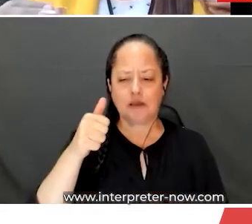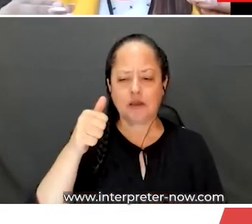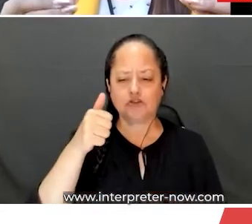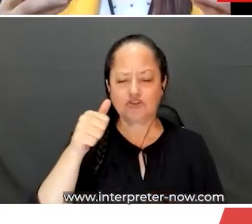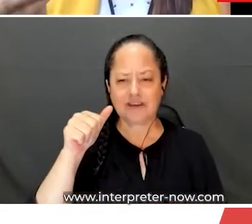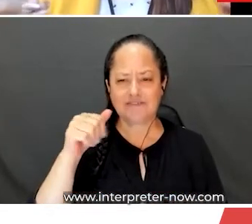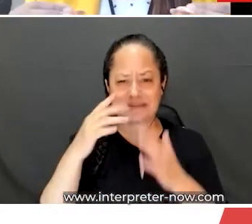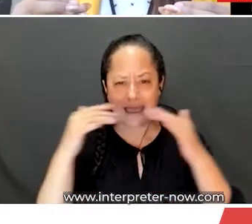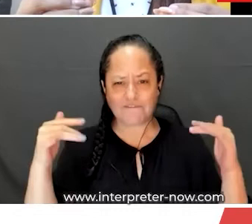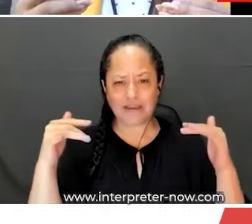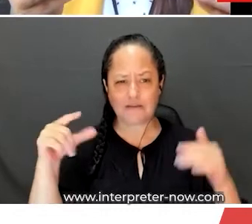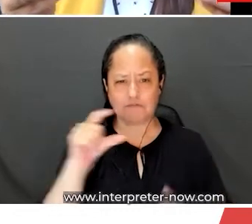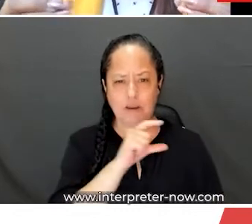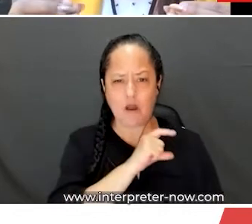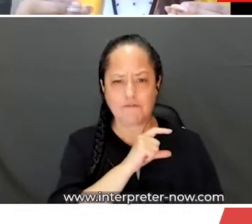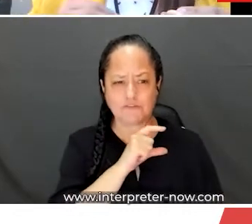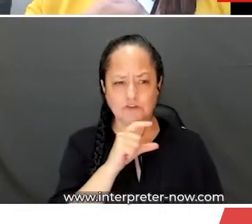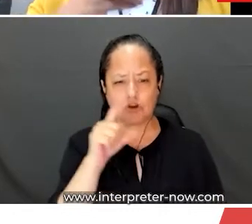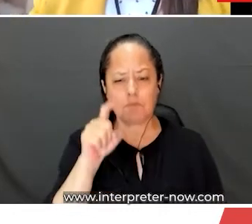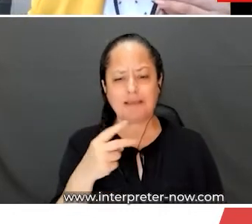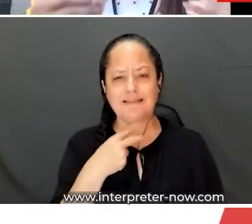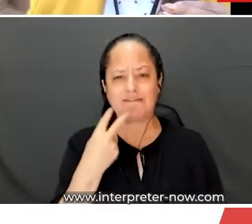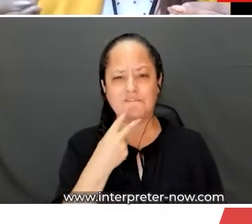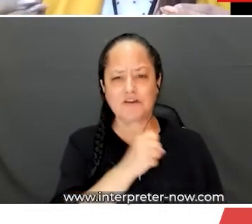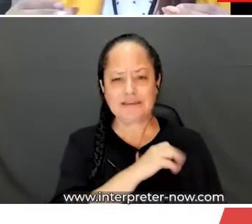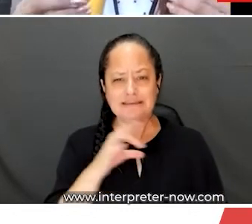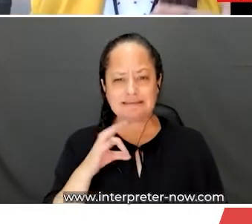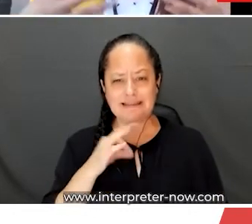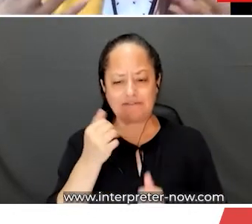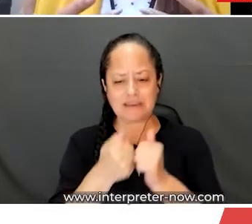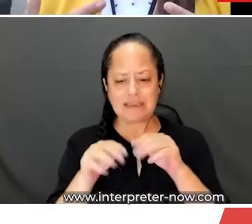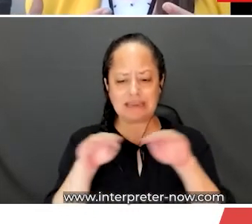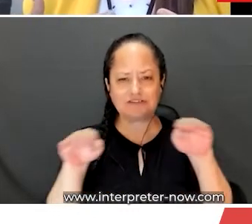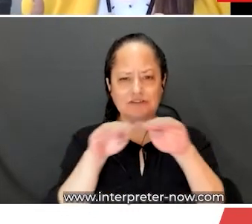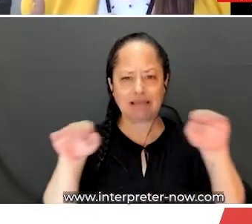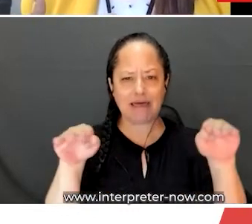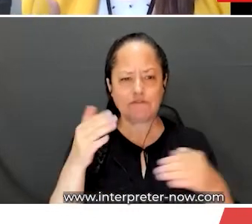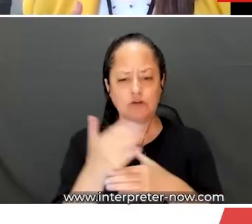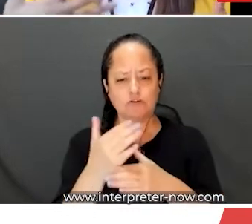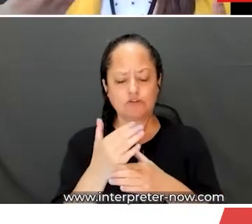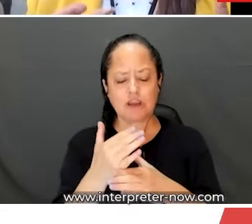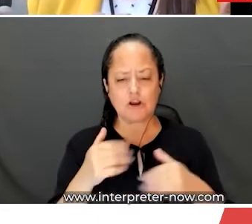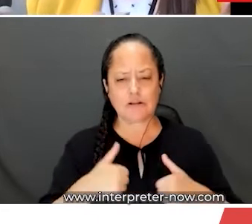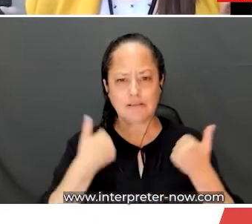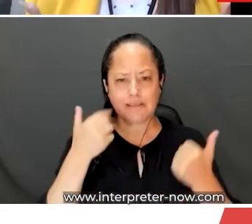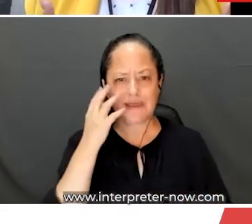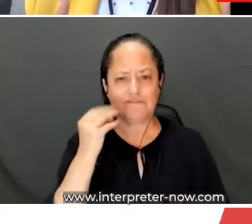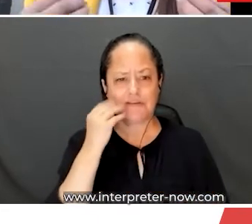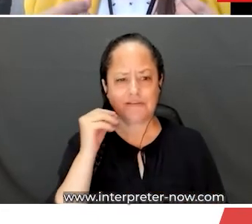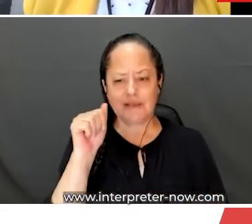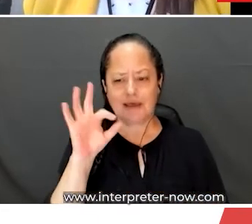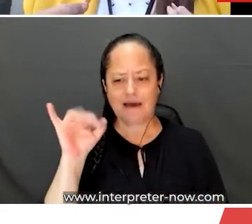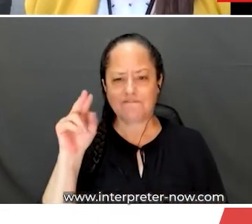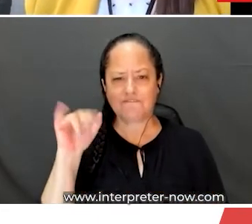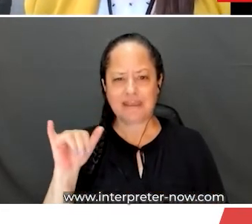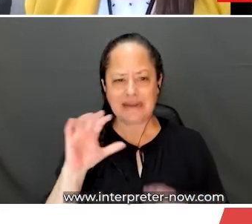the voices of the people and the staff at every level that have this shared lived experience. These affinity groups